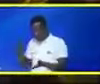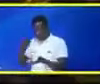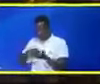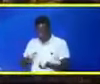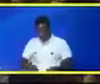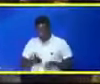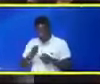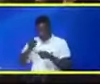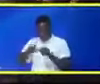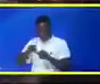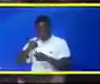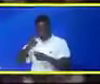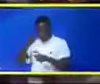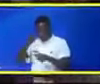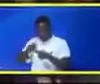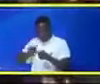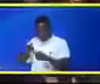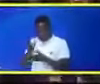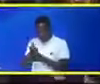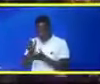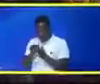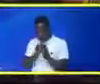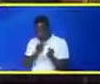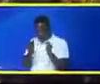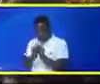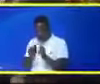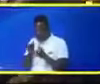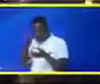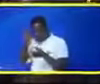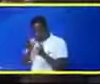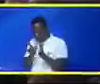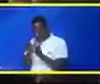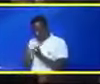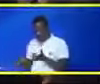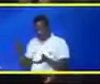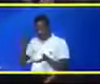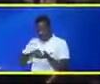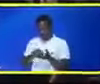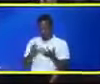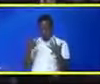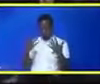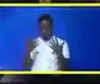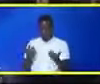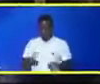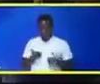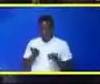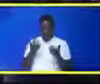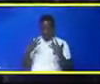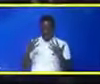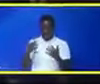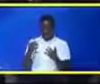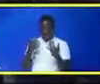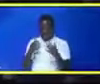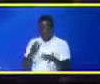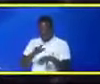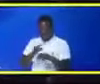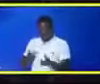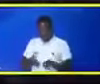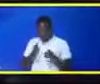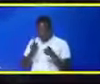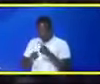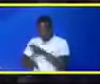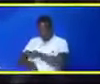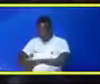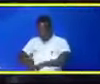bones by the power that raised Christ from the dead. Life to your hands. Life to your limbs. In the name